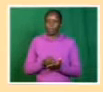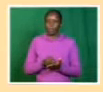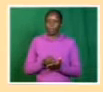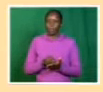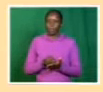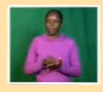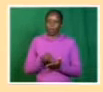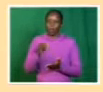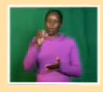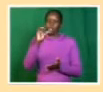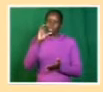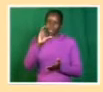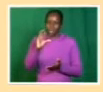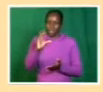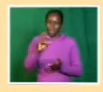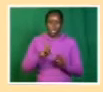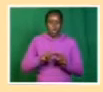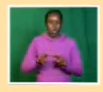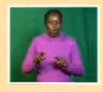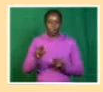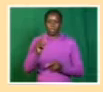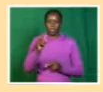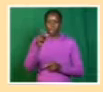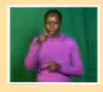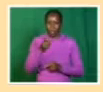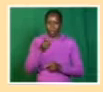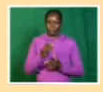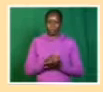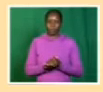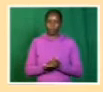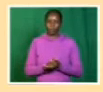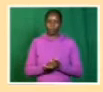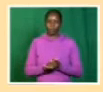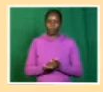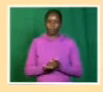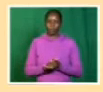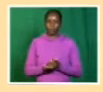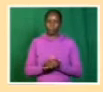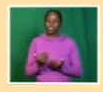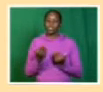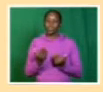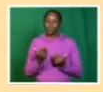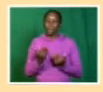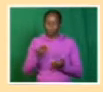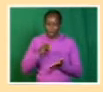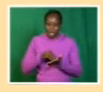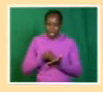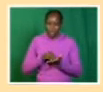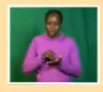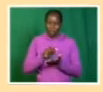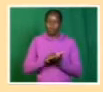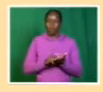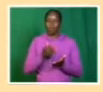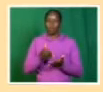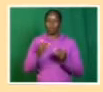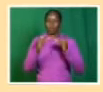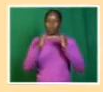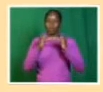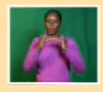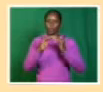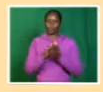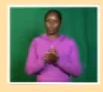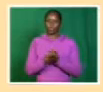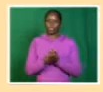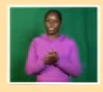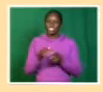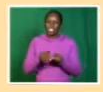term without x. So this is our y-intercept. So we can get it from the equation. And also